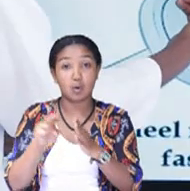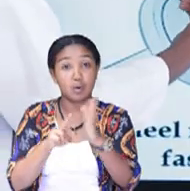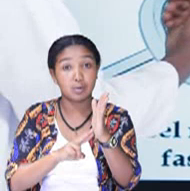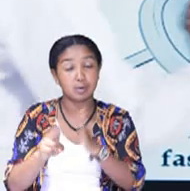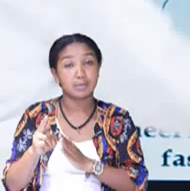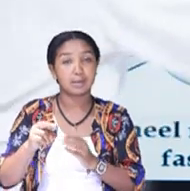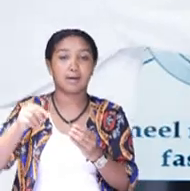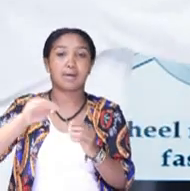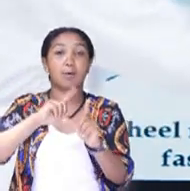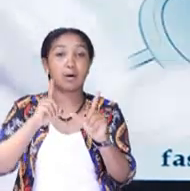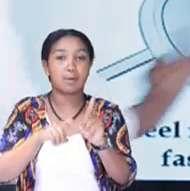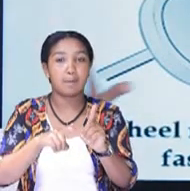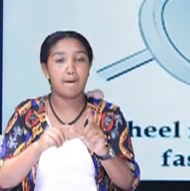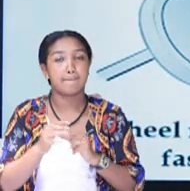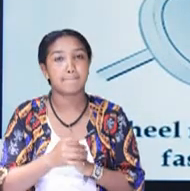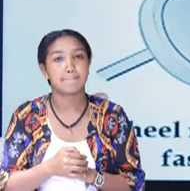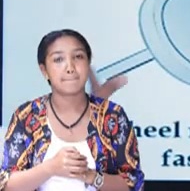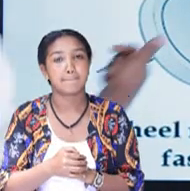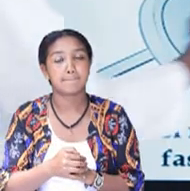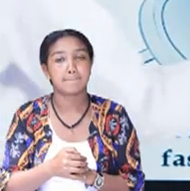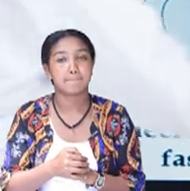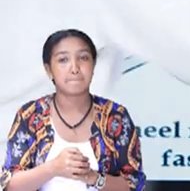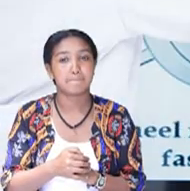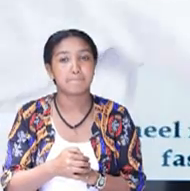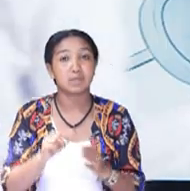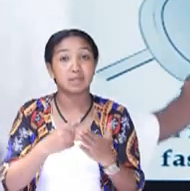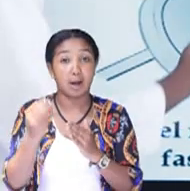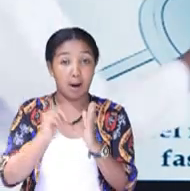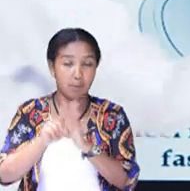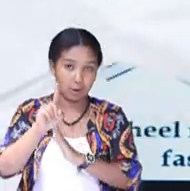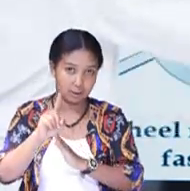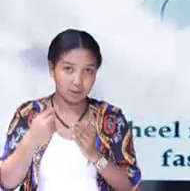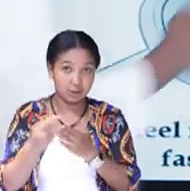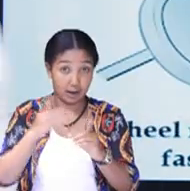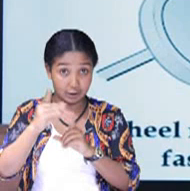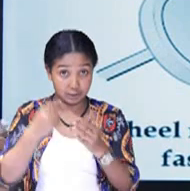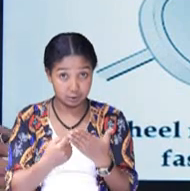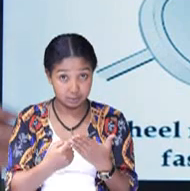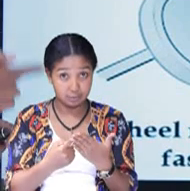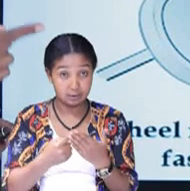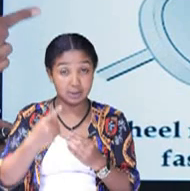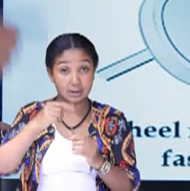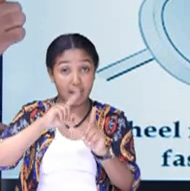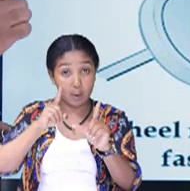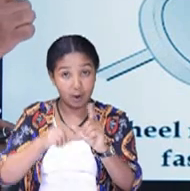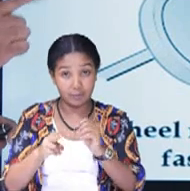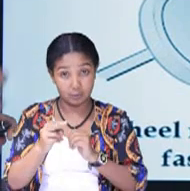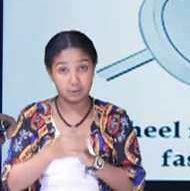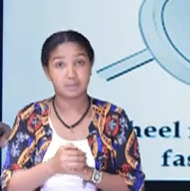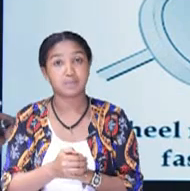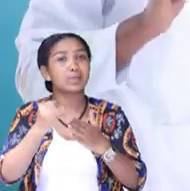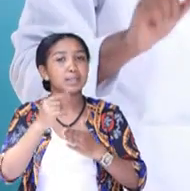the angular velocity is acting along the axis of rotation. It's upward in this direction. That is the angular